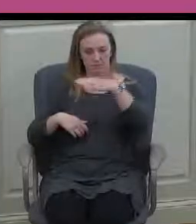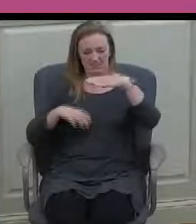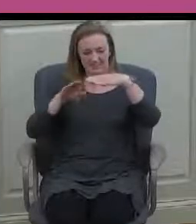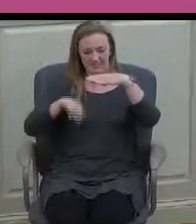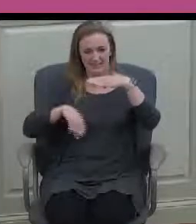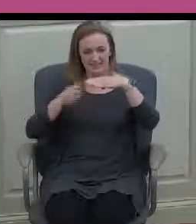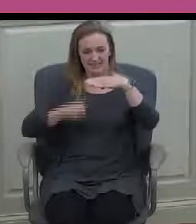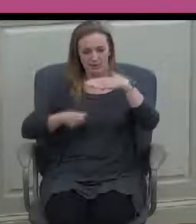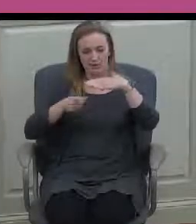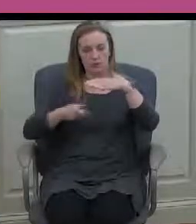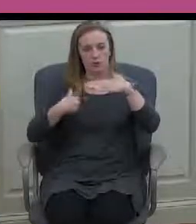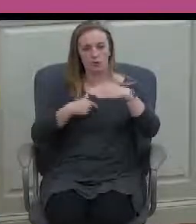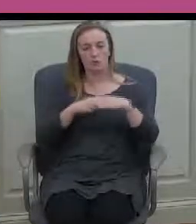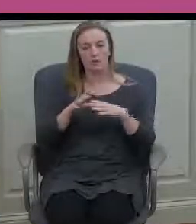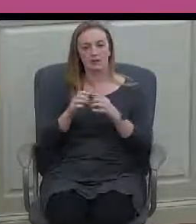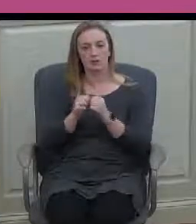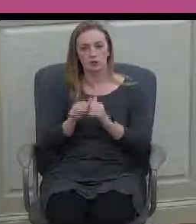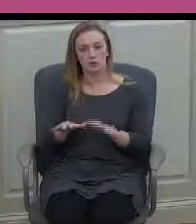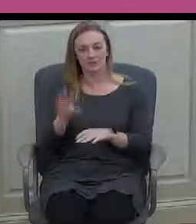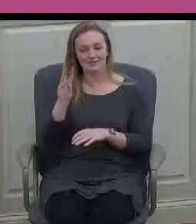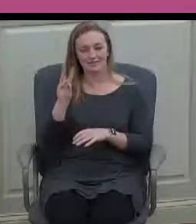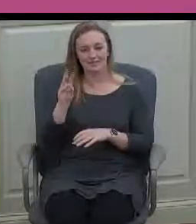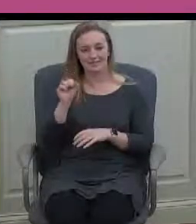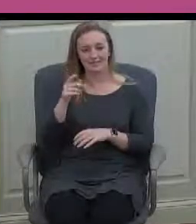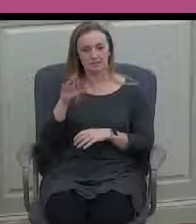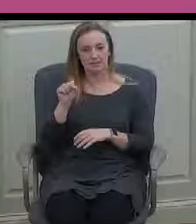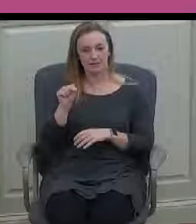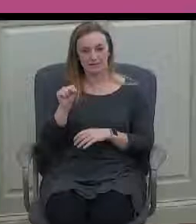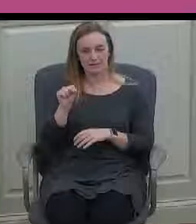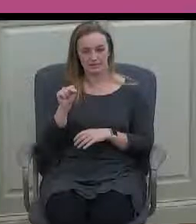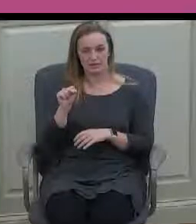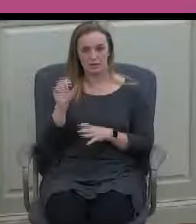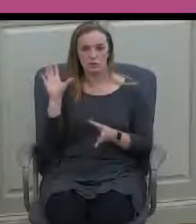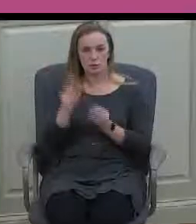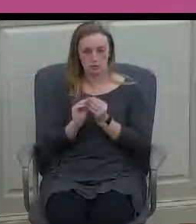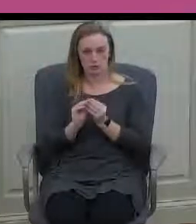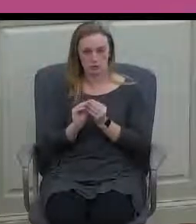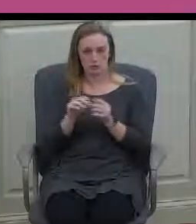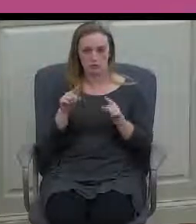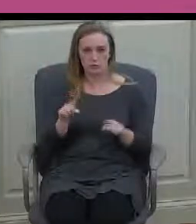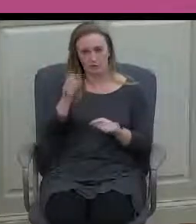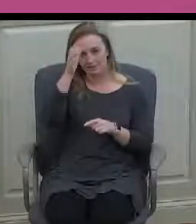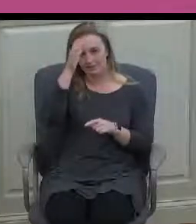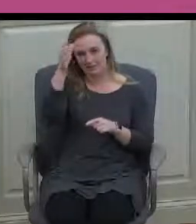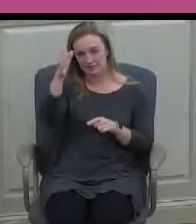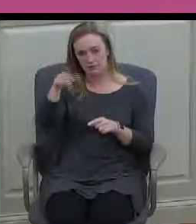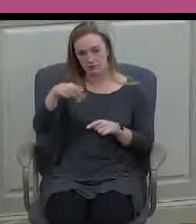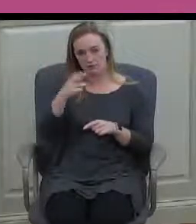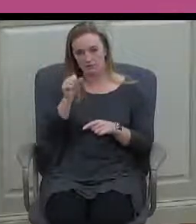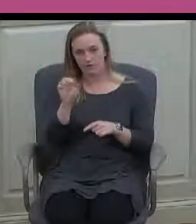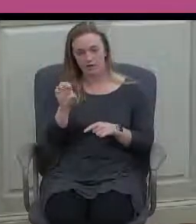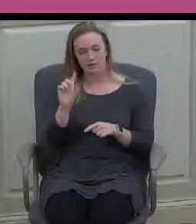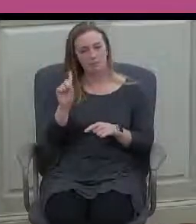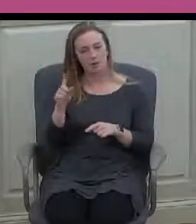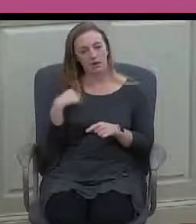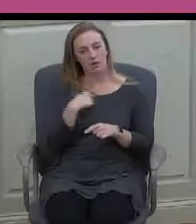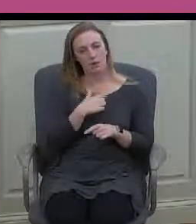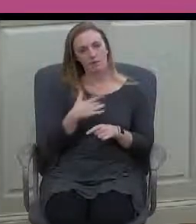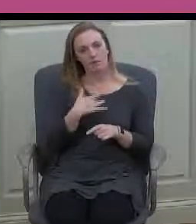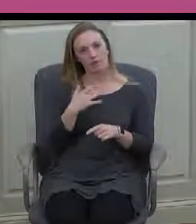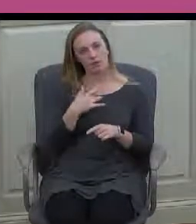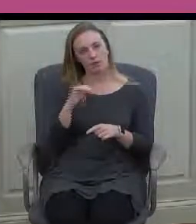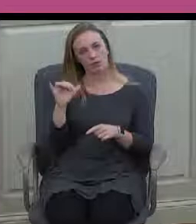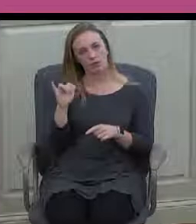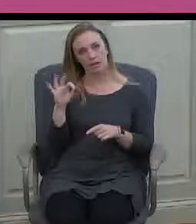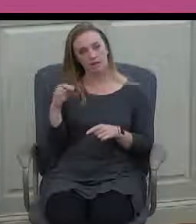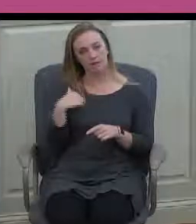6 spaces total in this conceptual phase. And, but we feel like if we're able